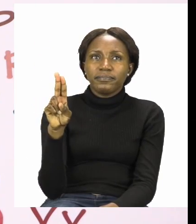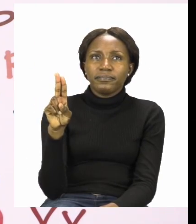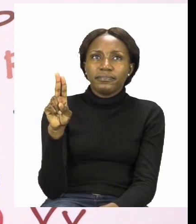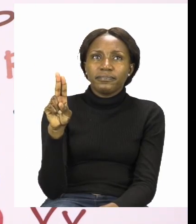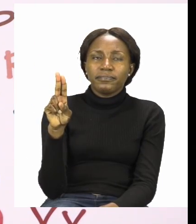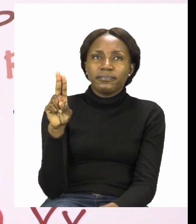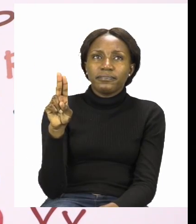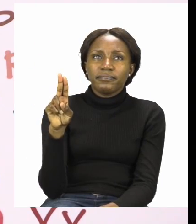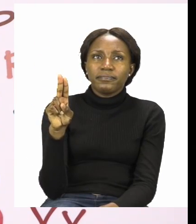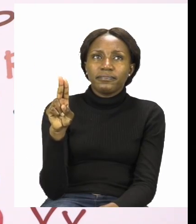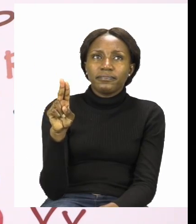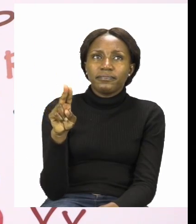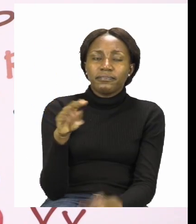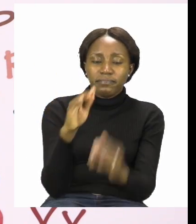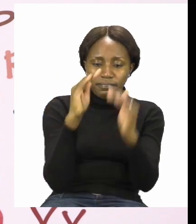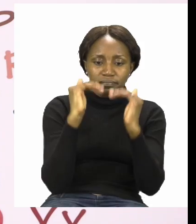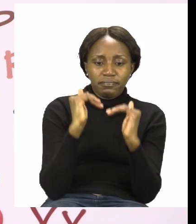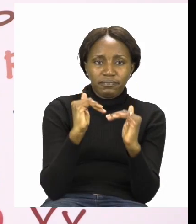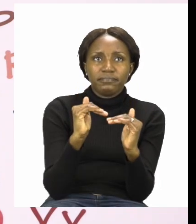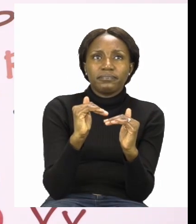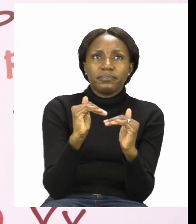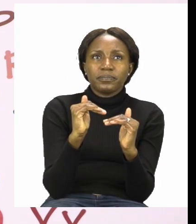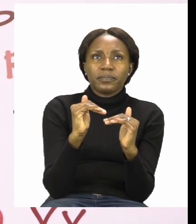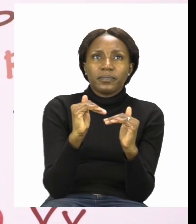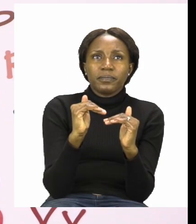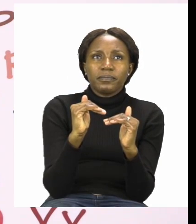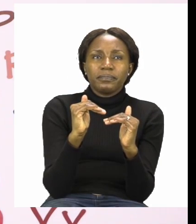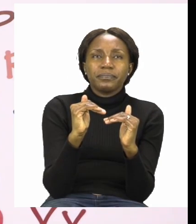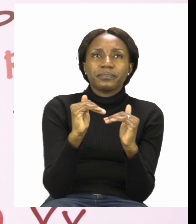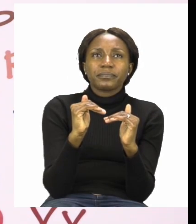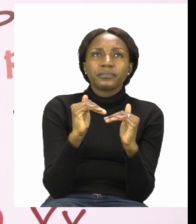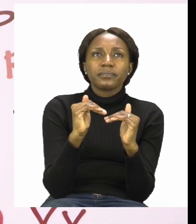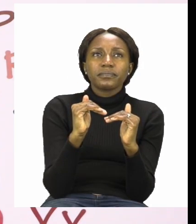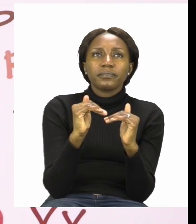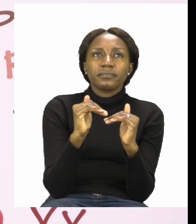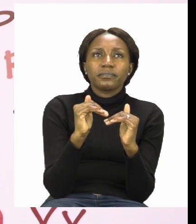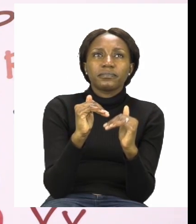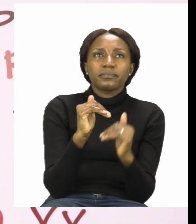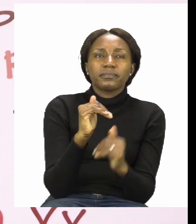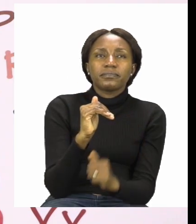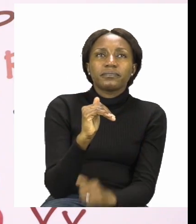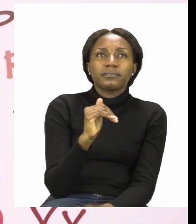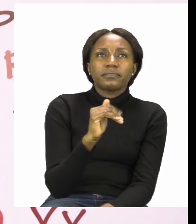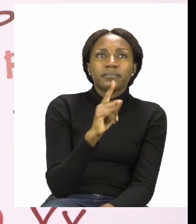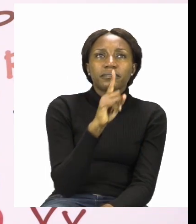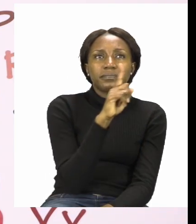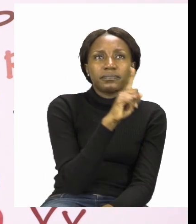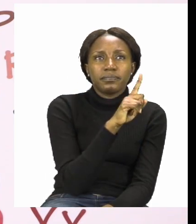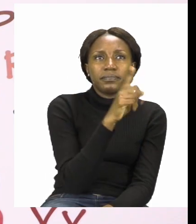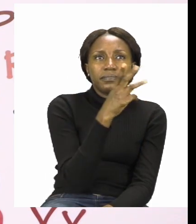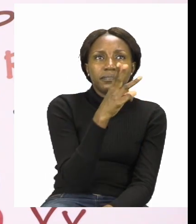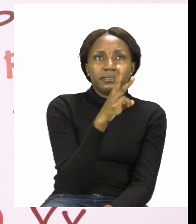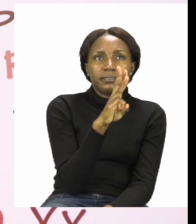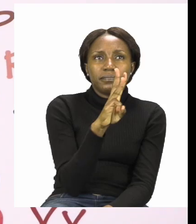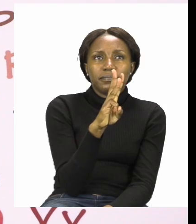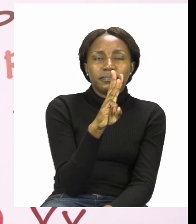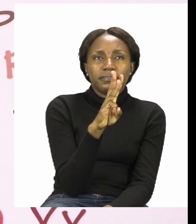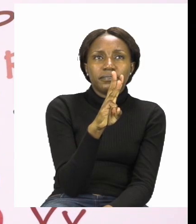units. And then we're going to try and do it again by making it a sum. We can